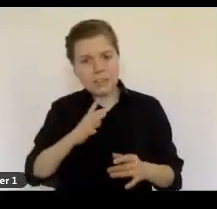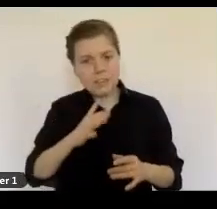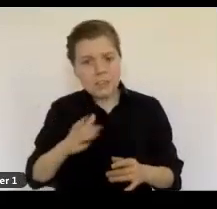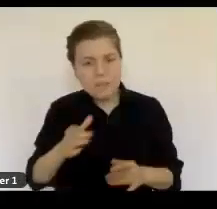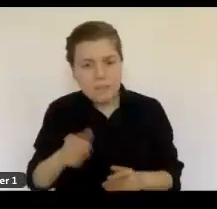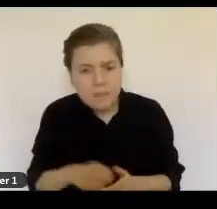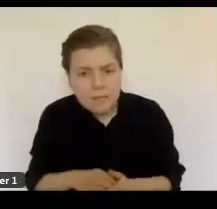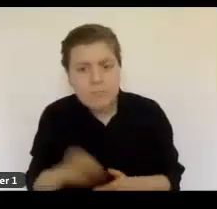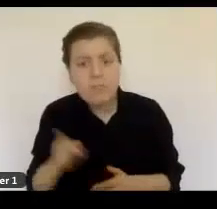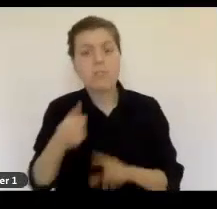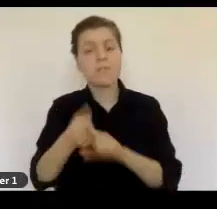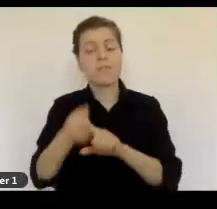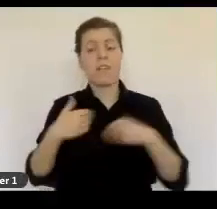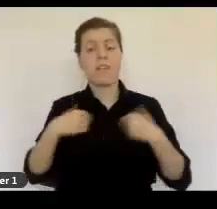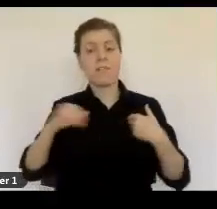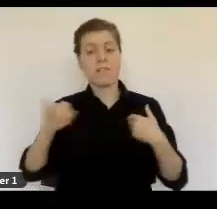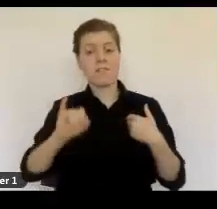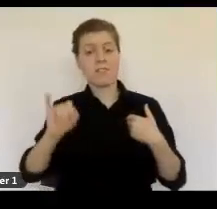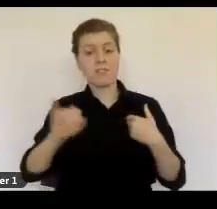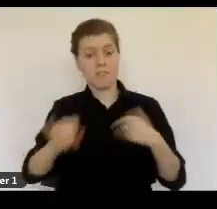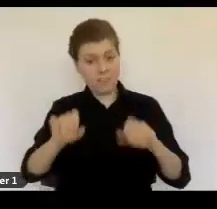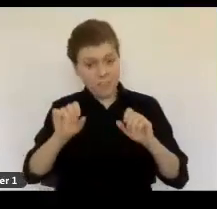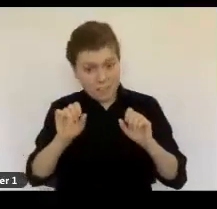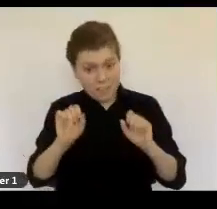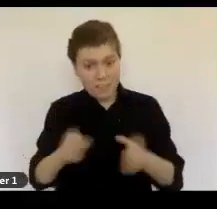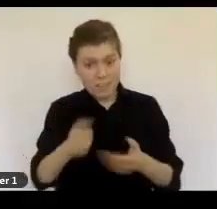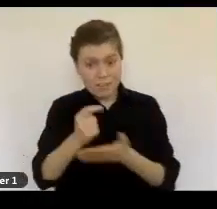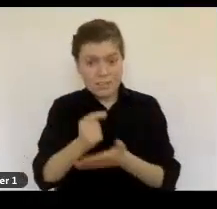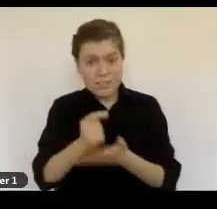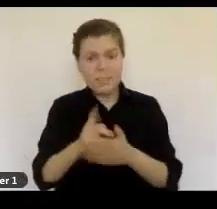he was ignored for 34 hours and died of his infection.